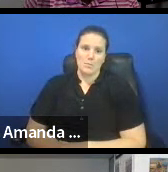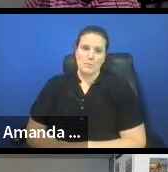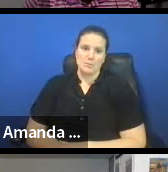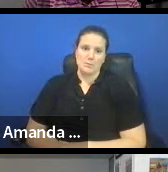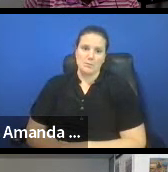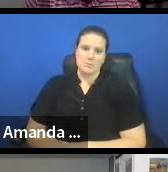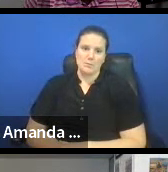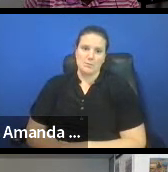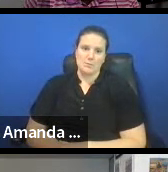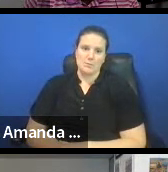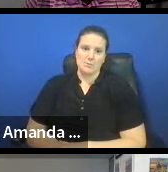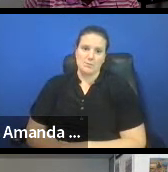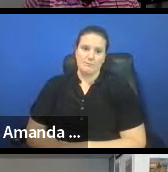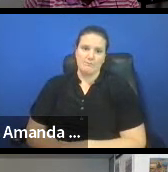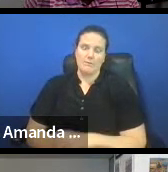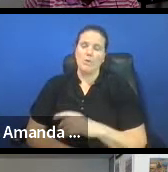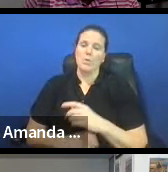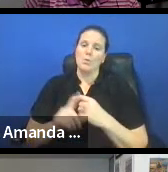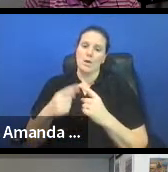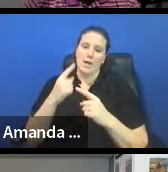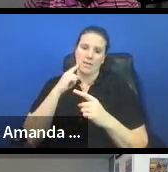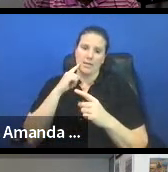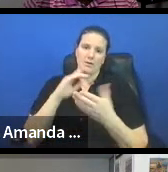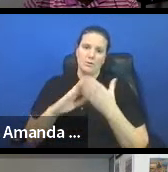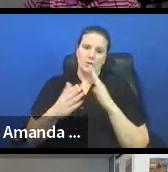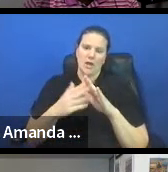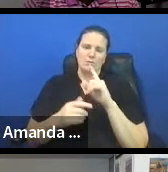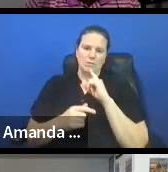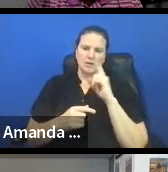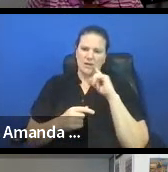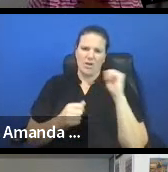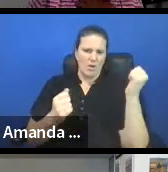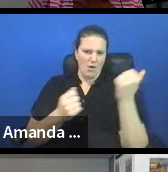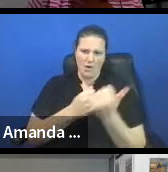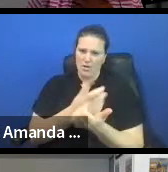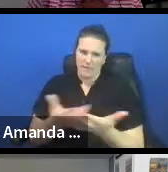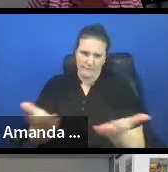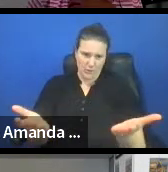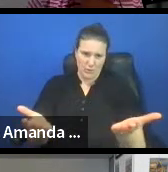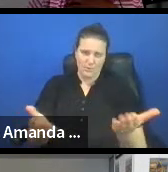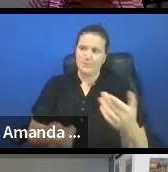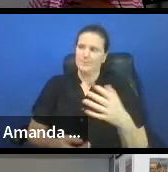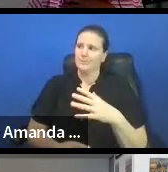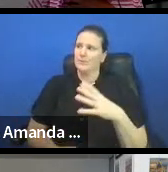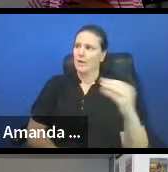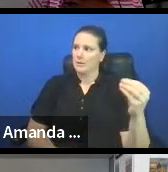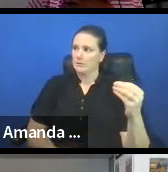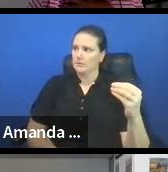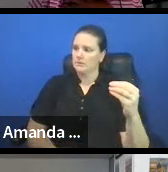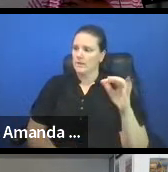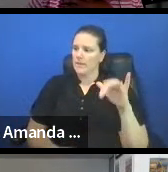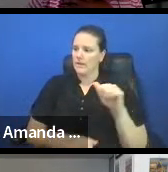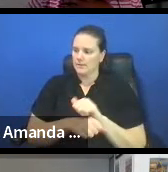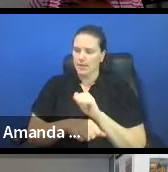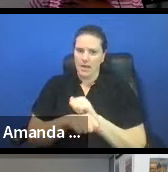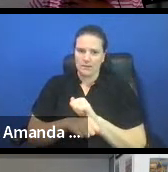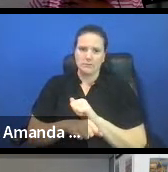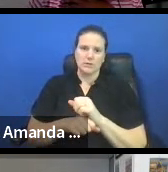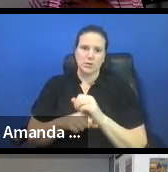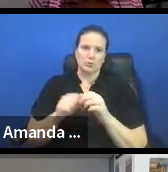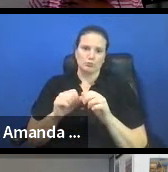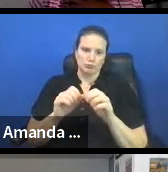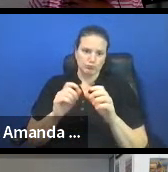Well, actually, when I think of community, I really think of all of you and the tasks and